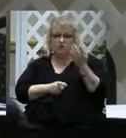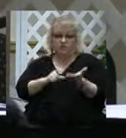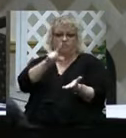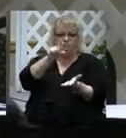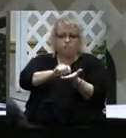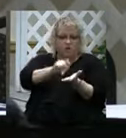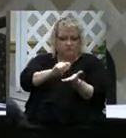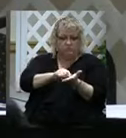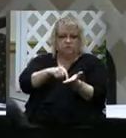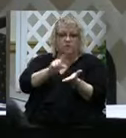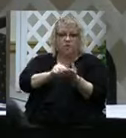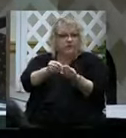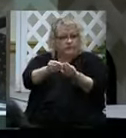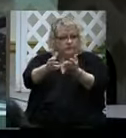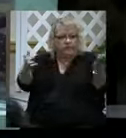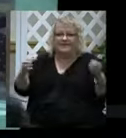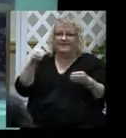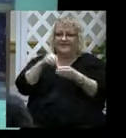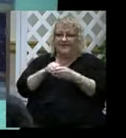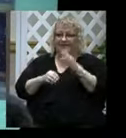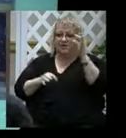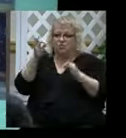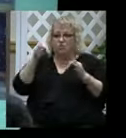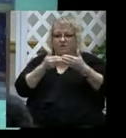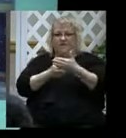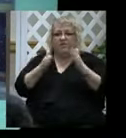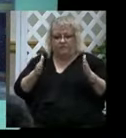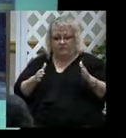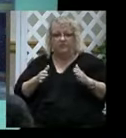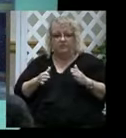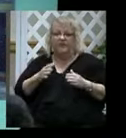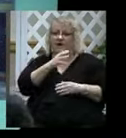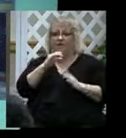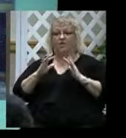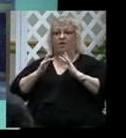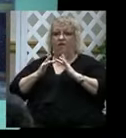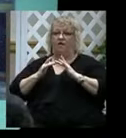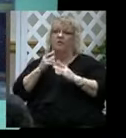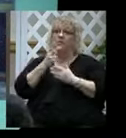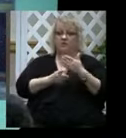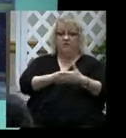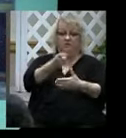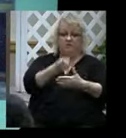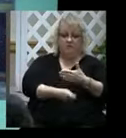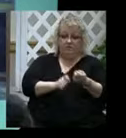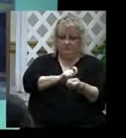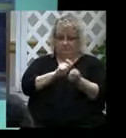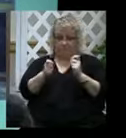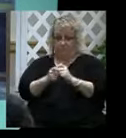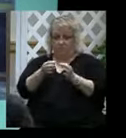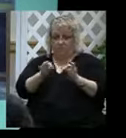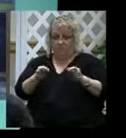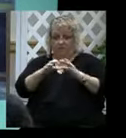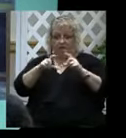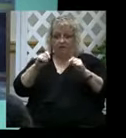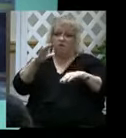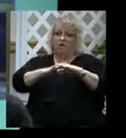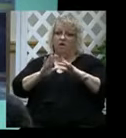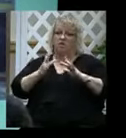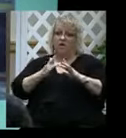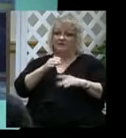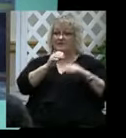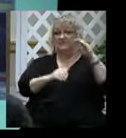them and distribute them in the courthouses as well as online. So actually the cost to reformat the language ID card for online was